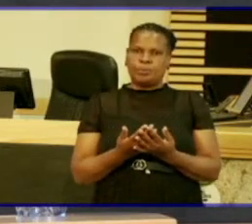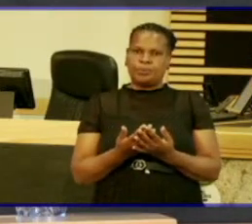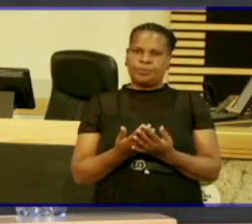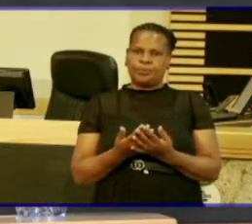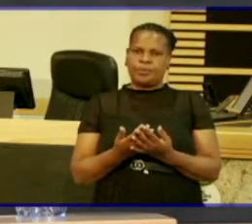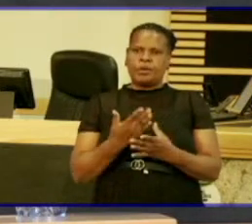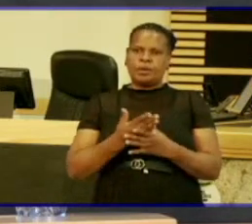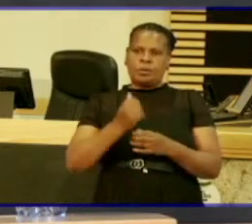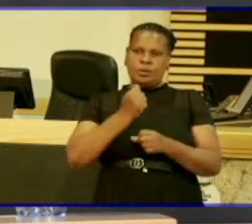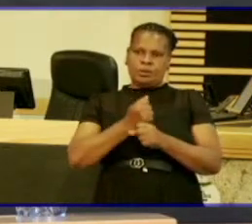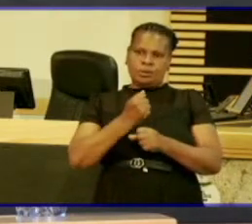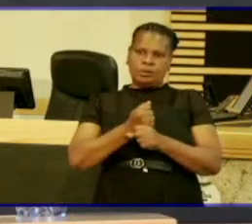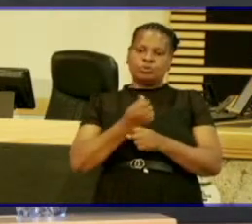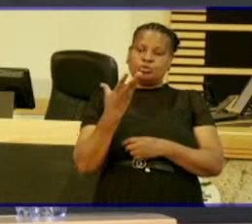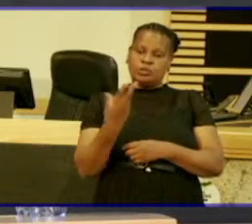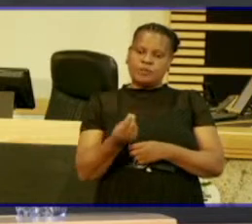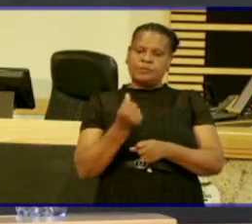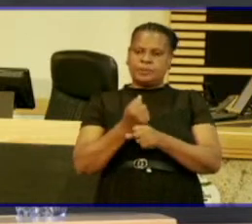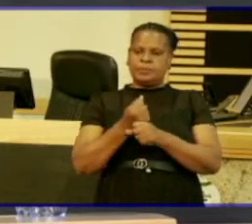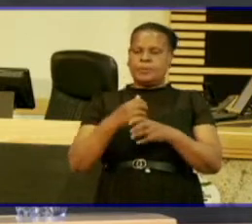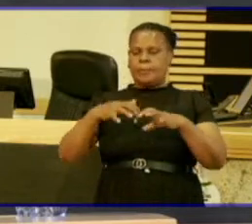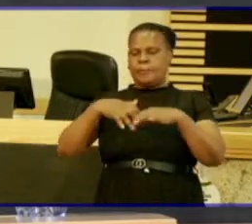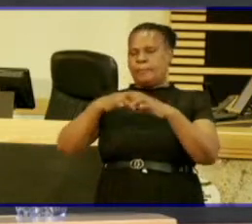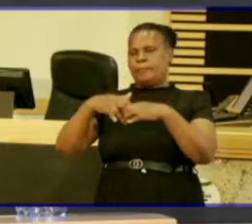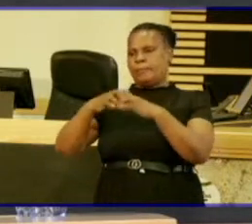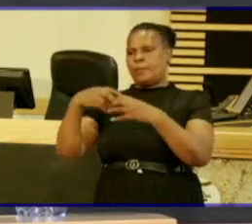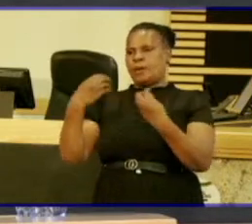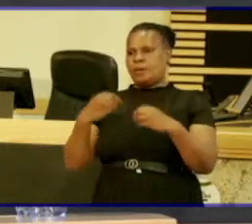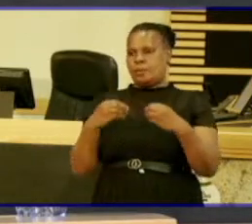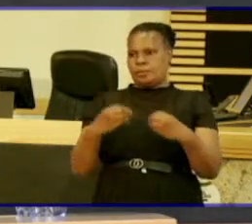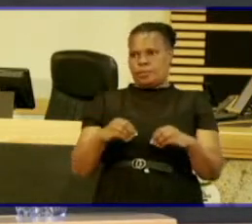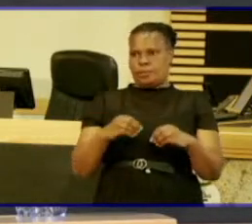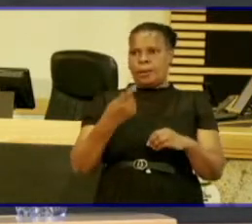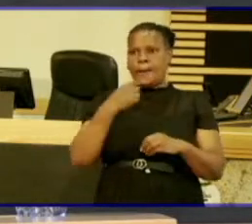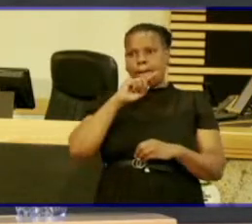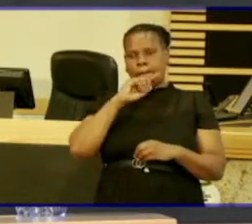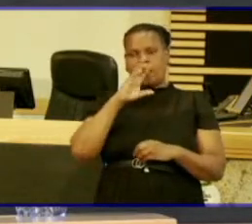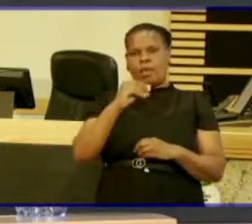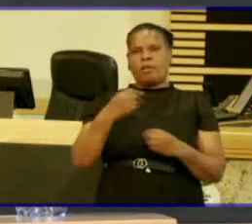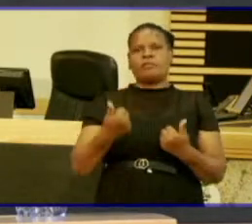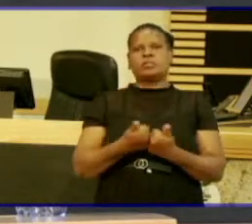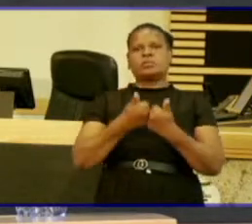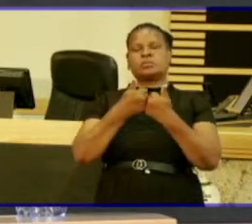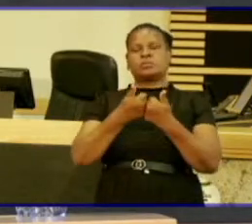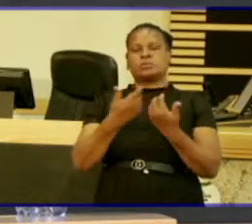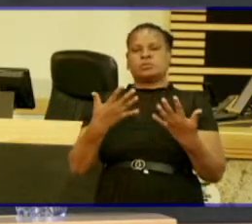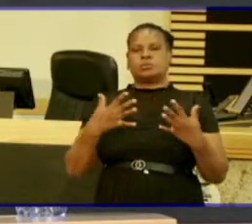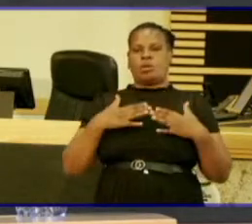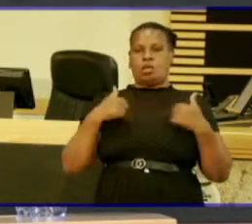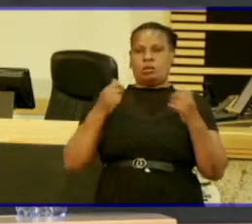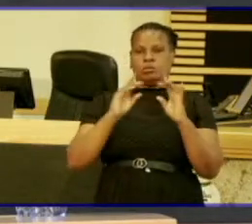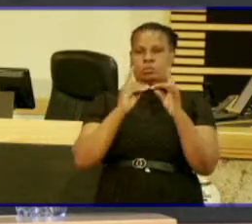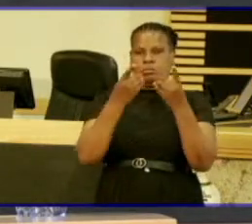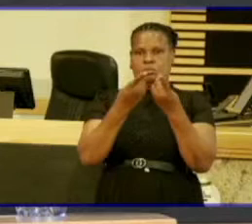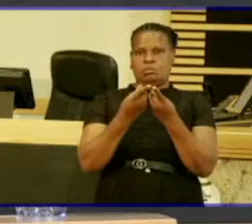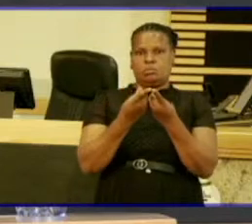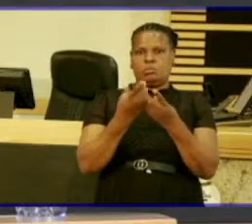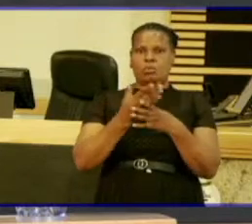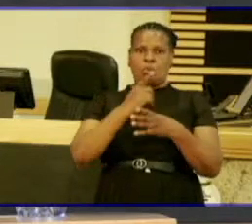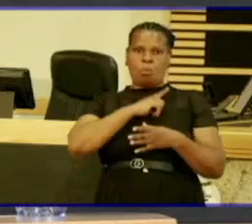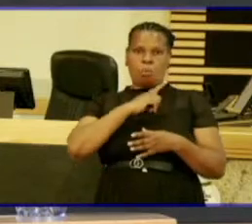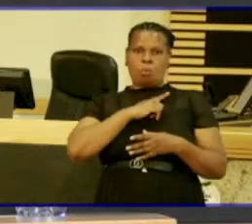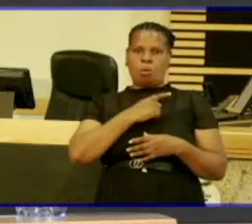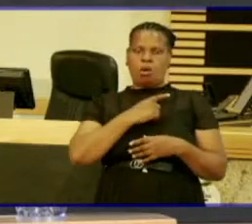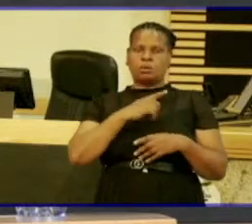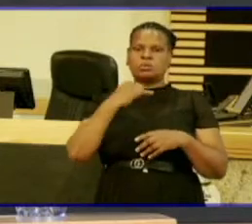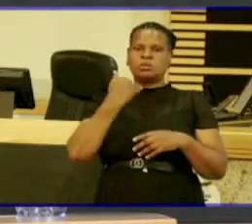the remaining officials that are still doing business with government. Siyayazi ke economy ingenesinayo pa ubujonga ko health abanye ogqirha abazi sessional doctors